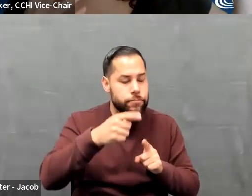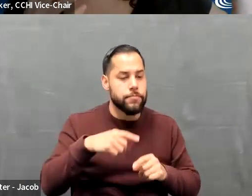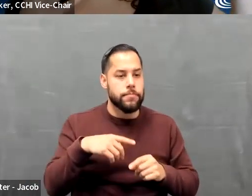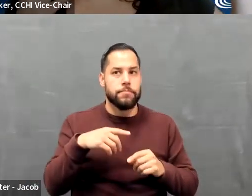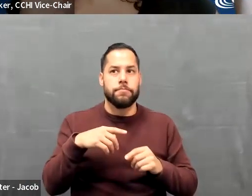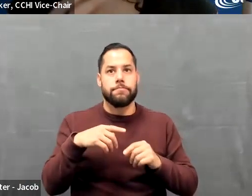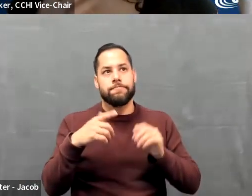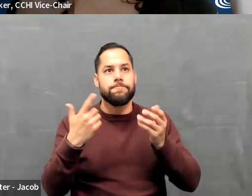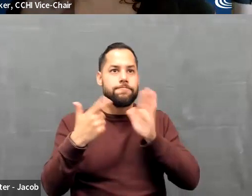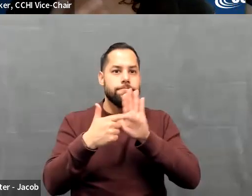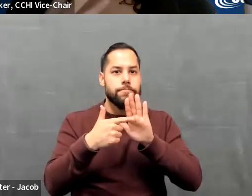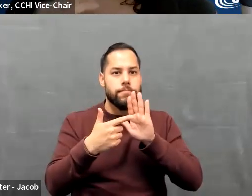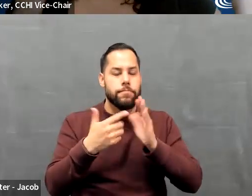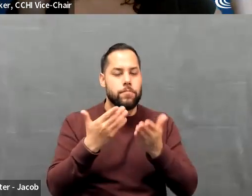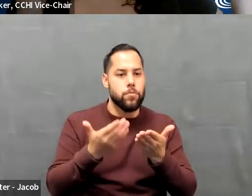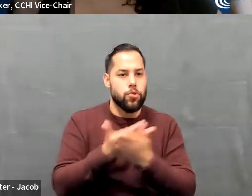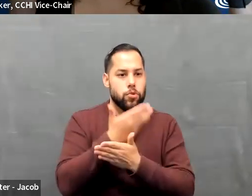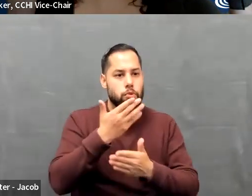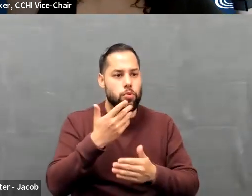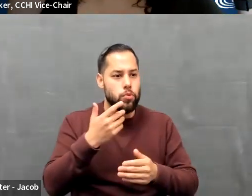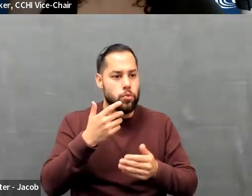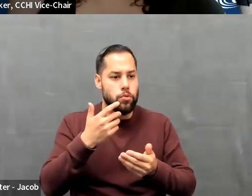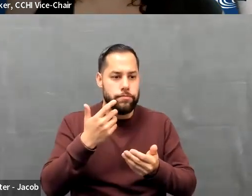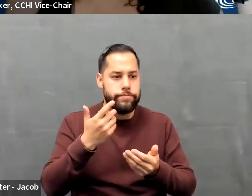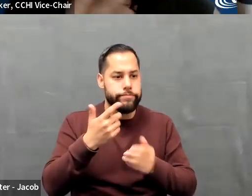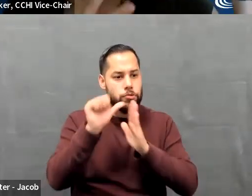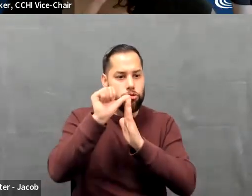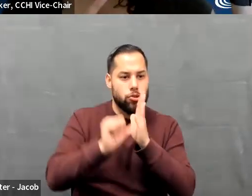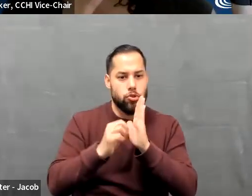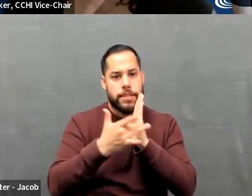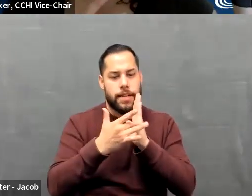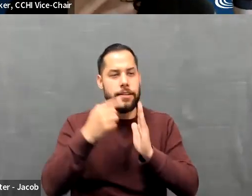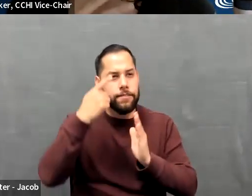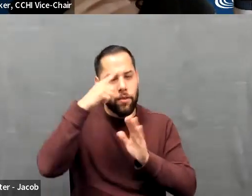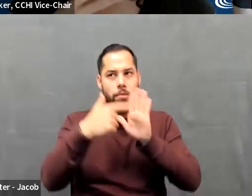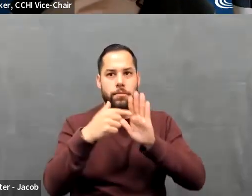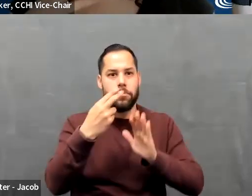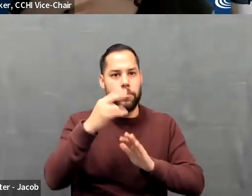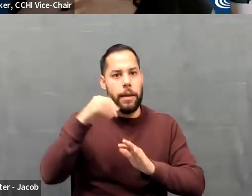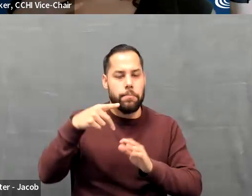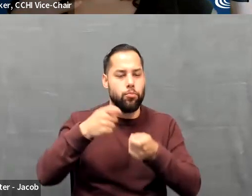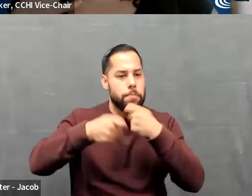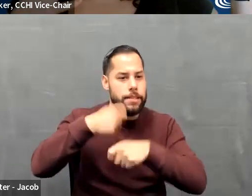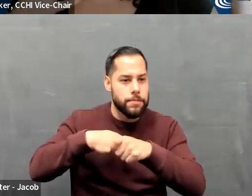newest surgery technique in, I don't know, hip replacement.